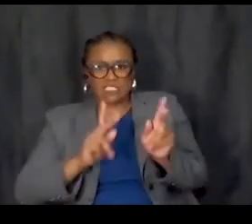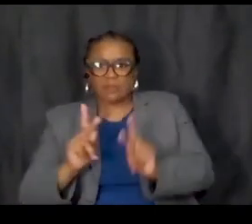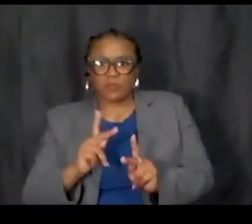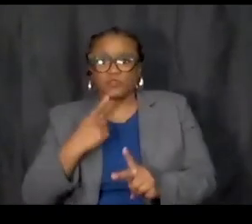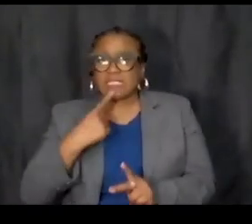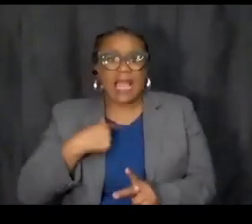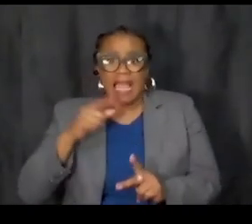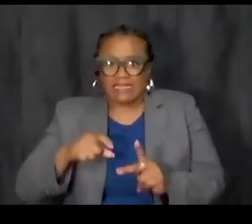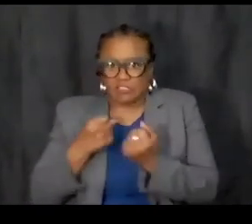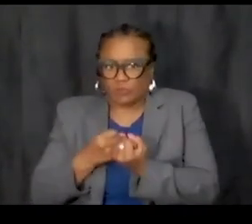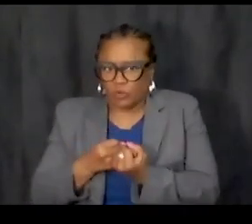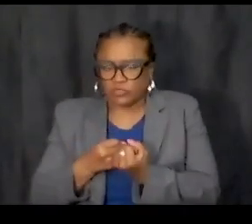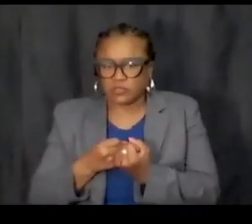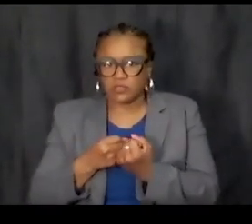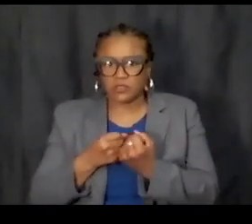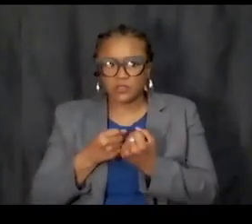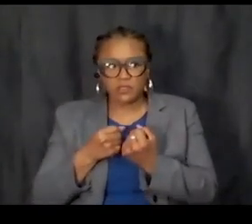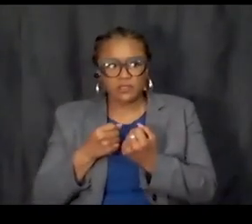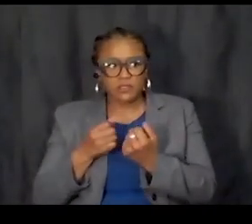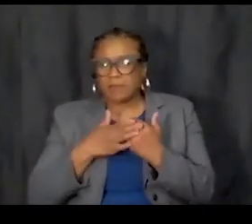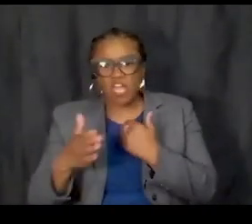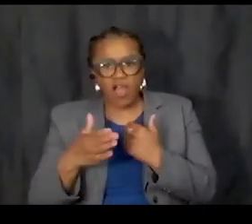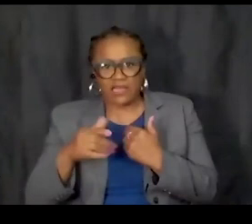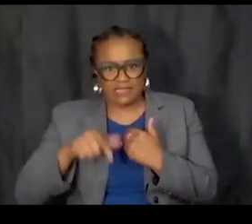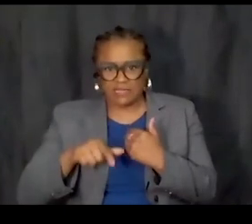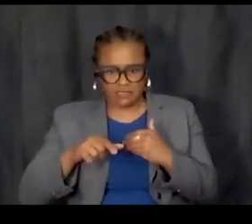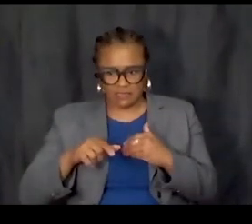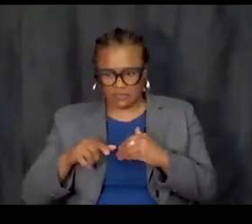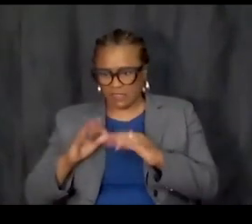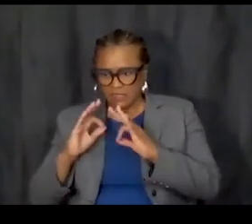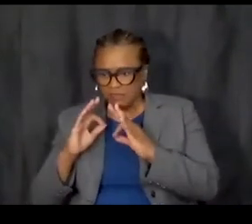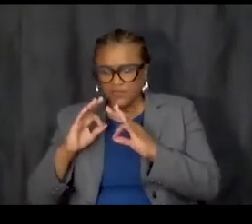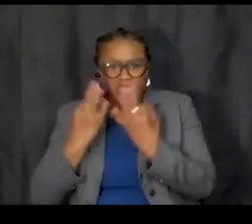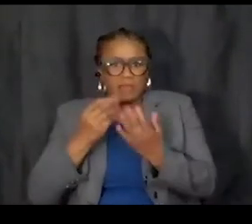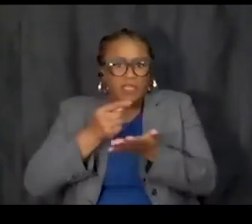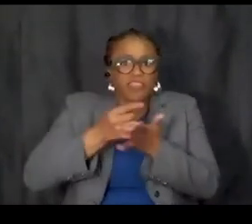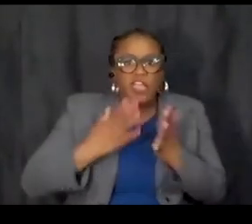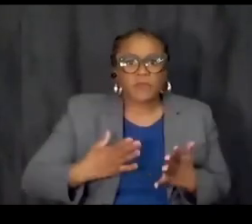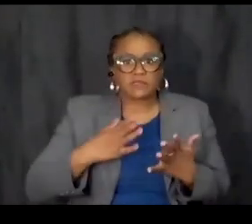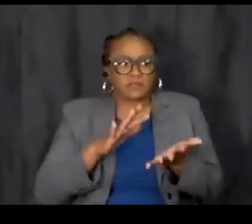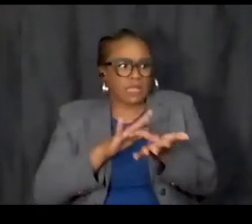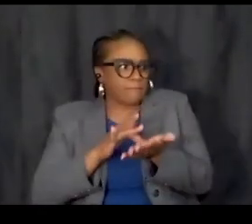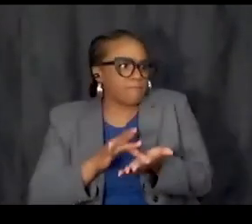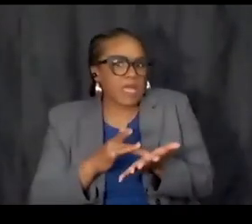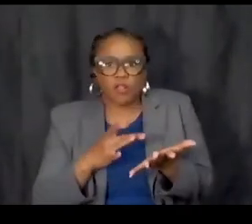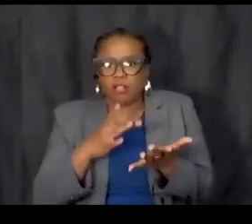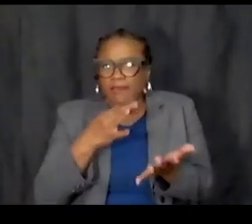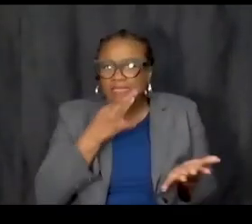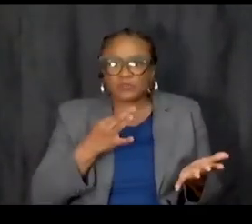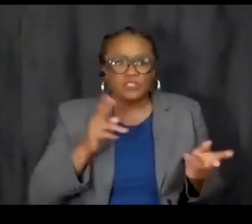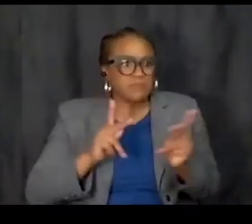support. Beyond this set of family, like to get therapists and medical, you know, experts and people who can